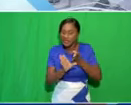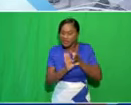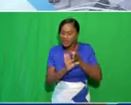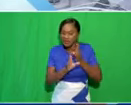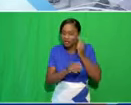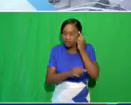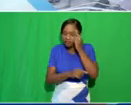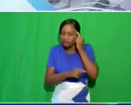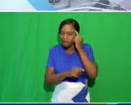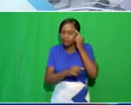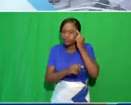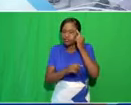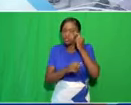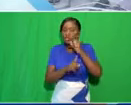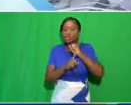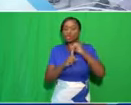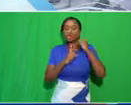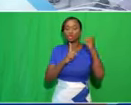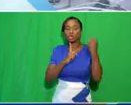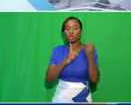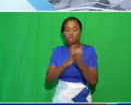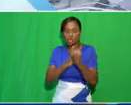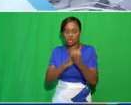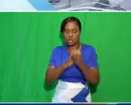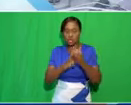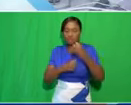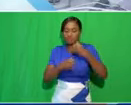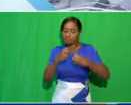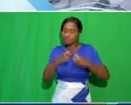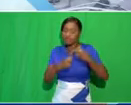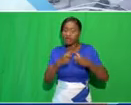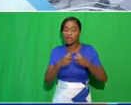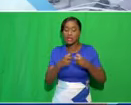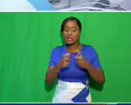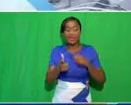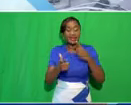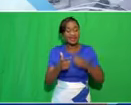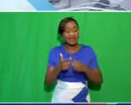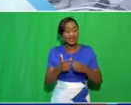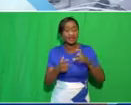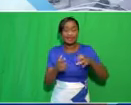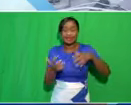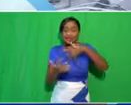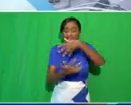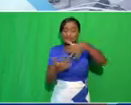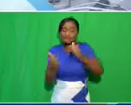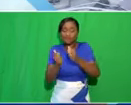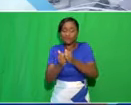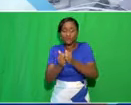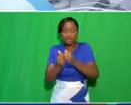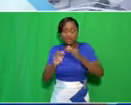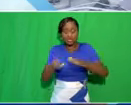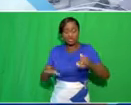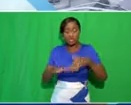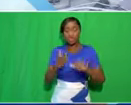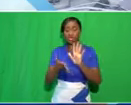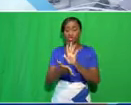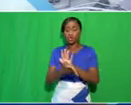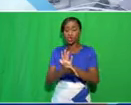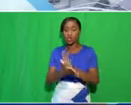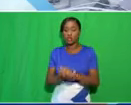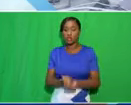biological, and the social, and then having to deal with the children in the school. In addition to that, we have threats